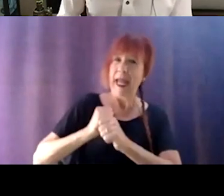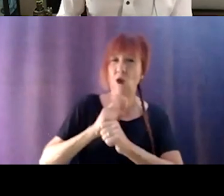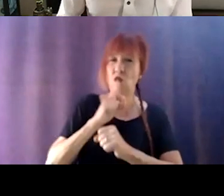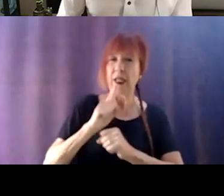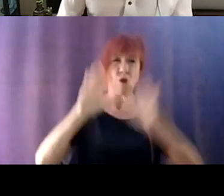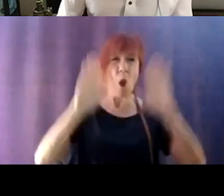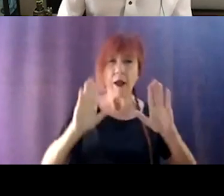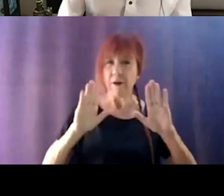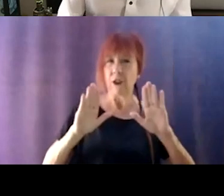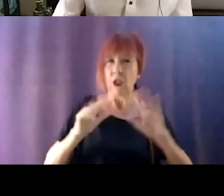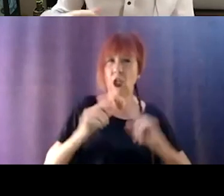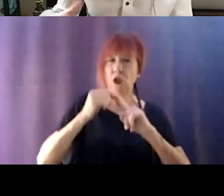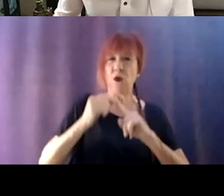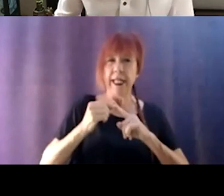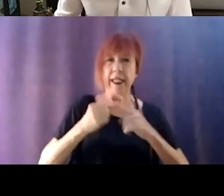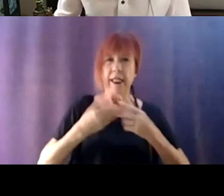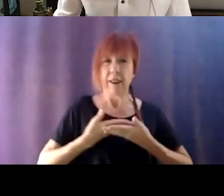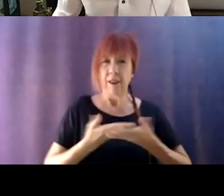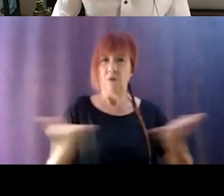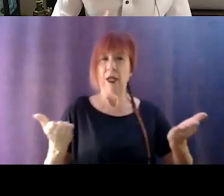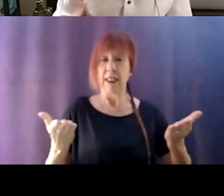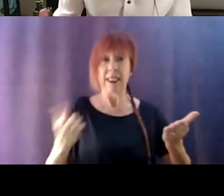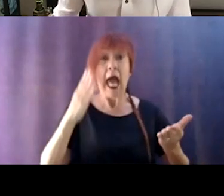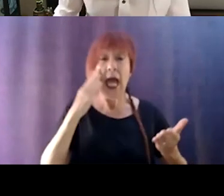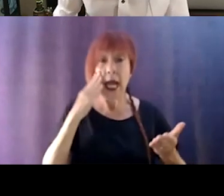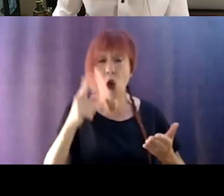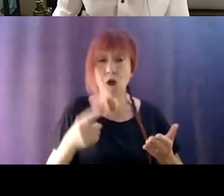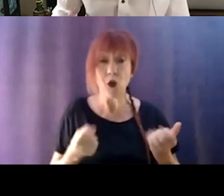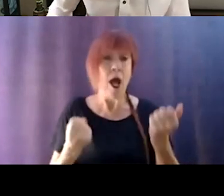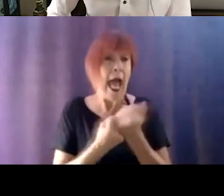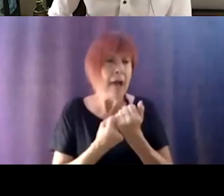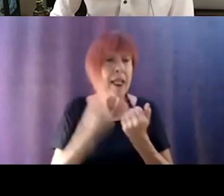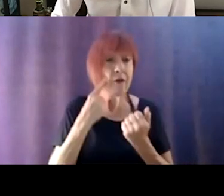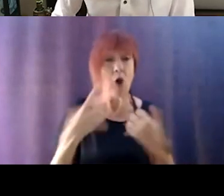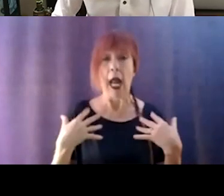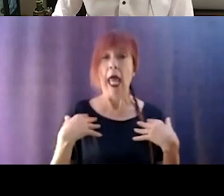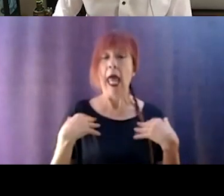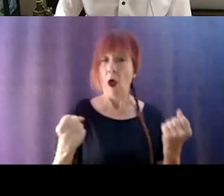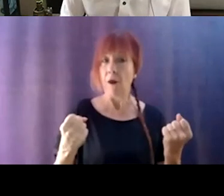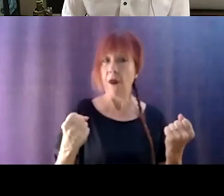And I know that you're also very much an advocate for health and wellness in this space. And I'm curious